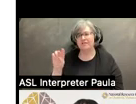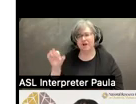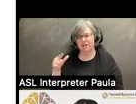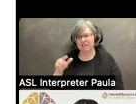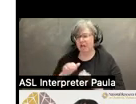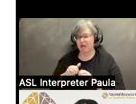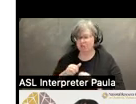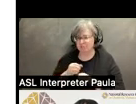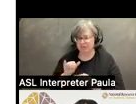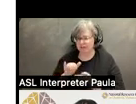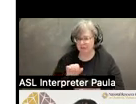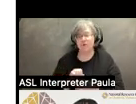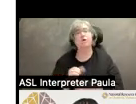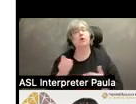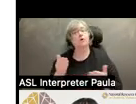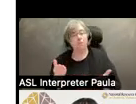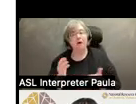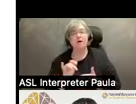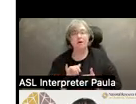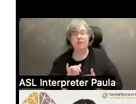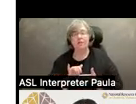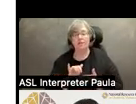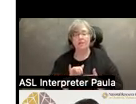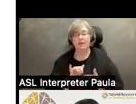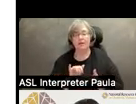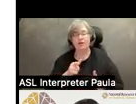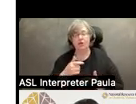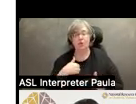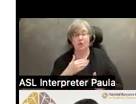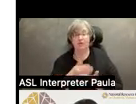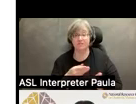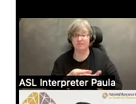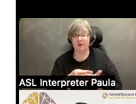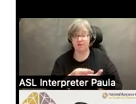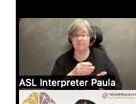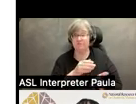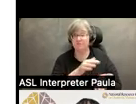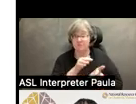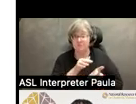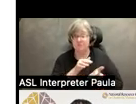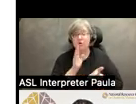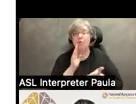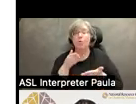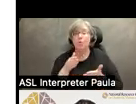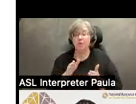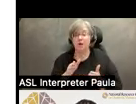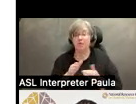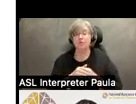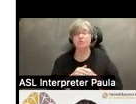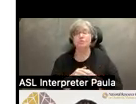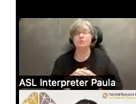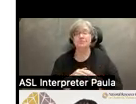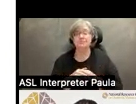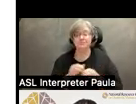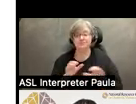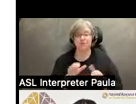for us, the braided funding piece is you have some funding streams that will allow you to